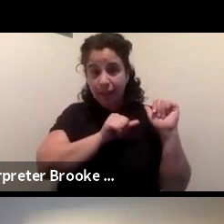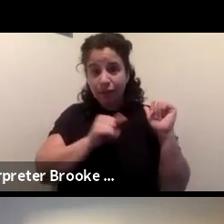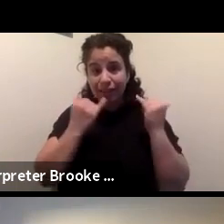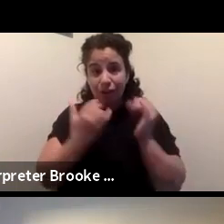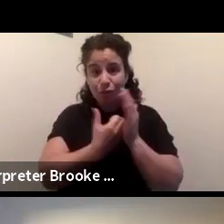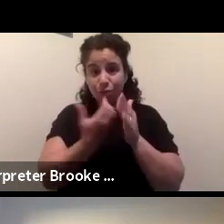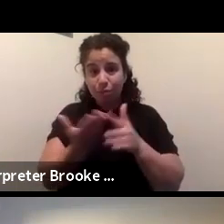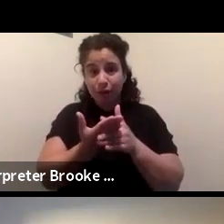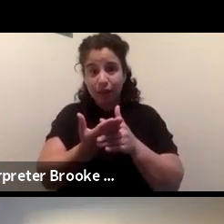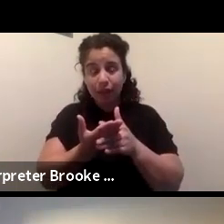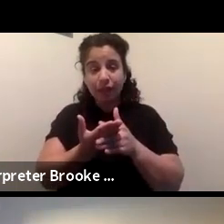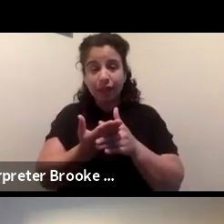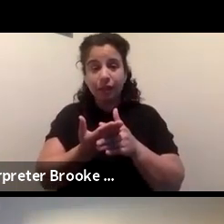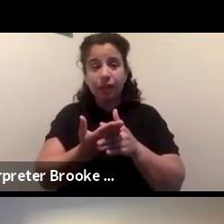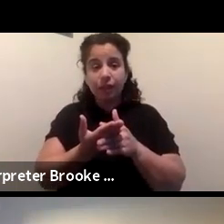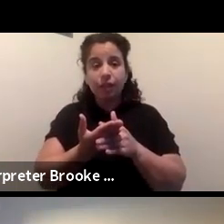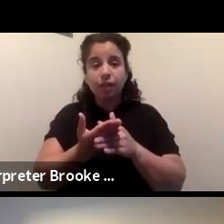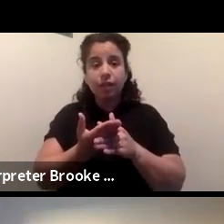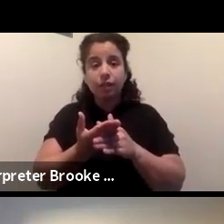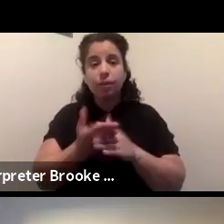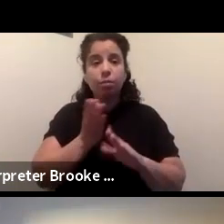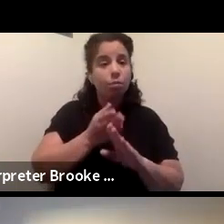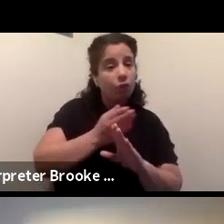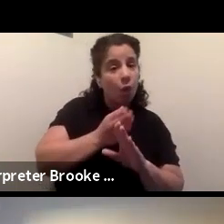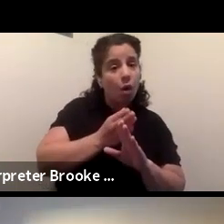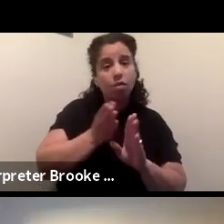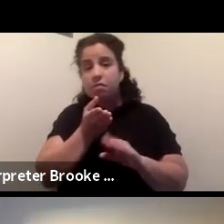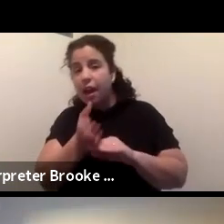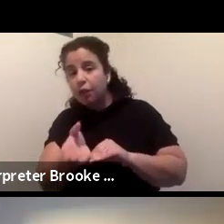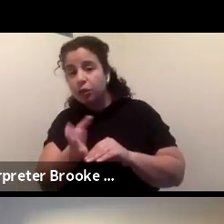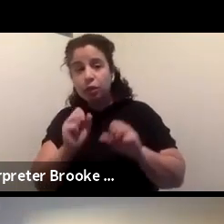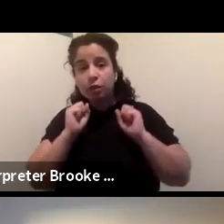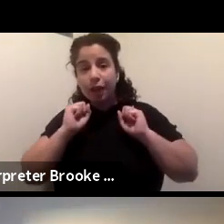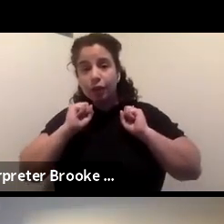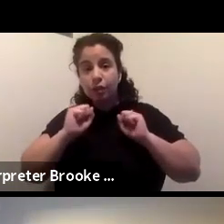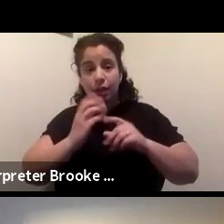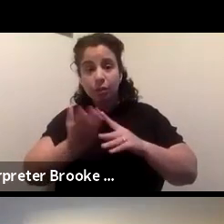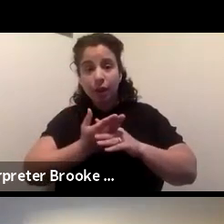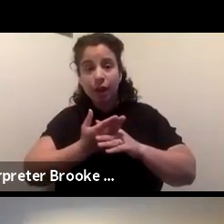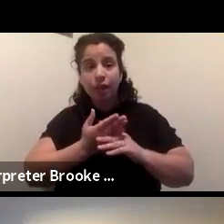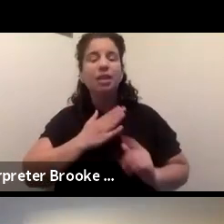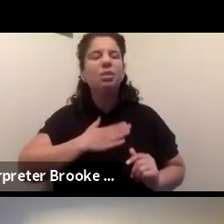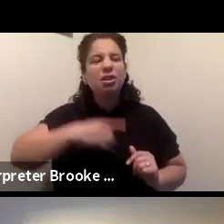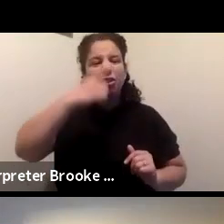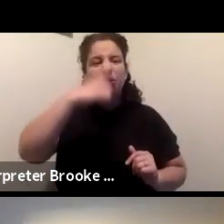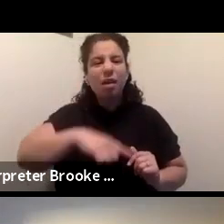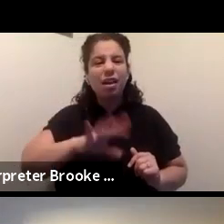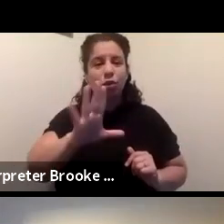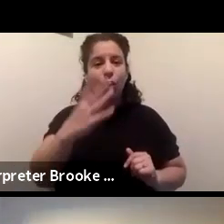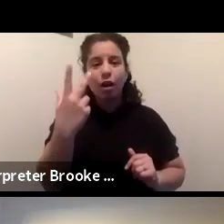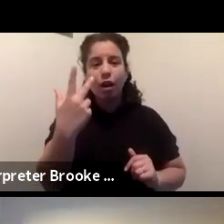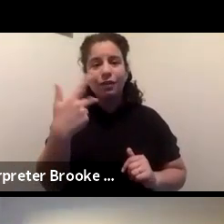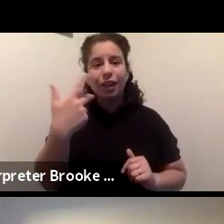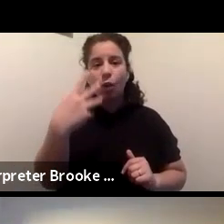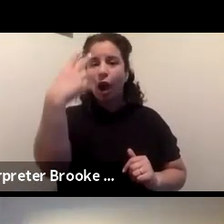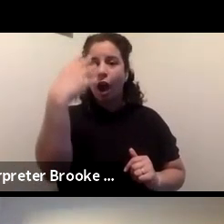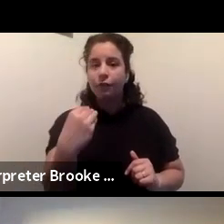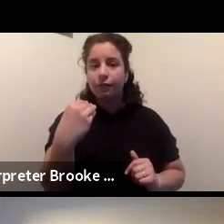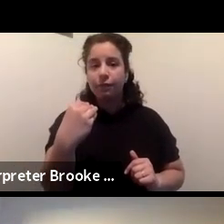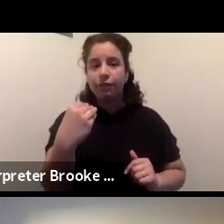after the movement exercise, please go ahead and mute your video if you're able.